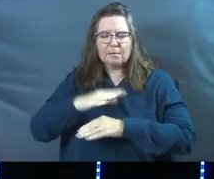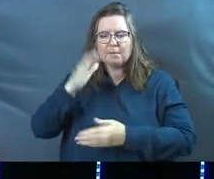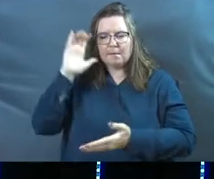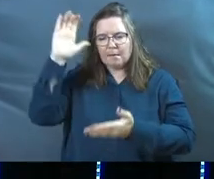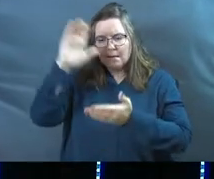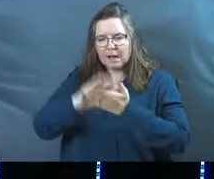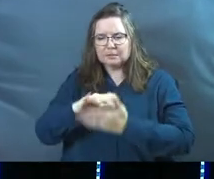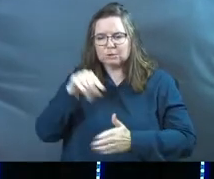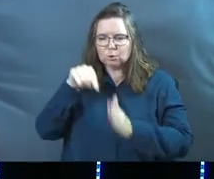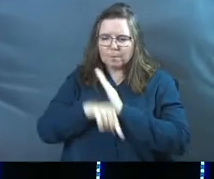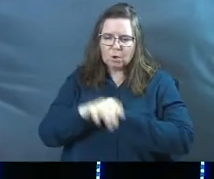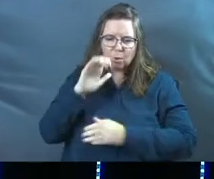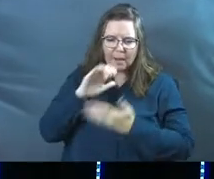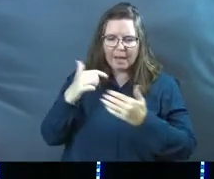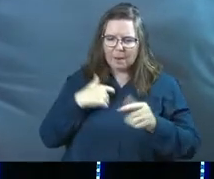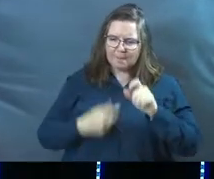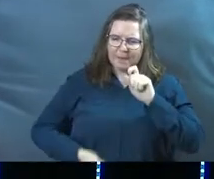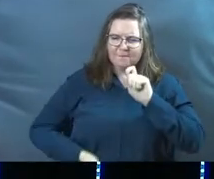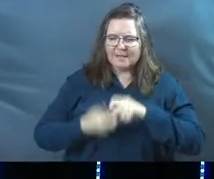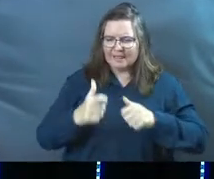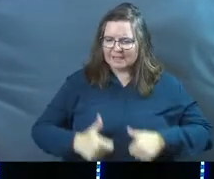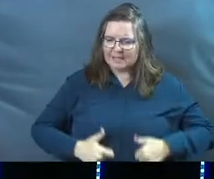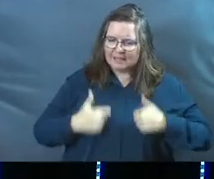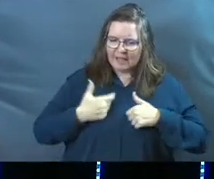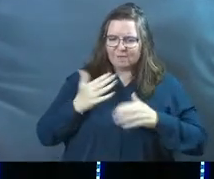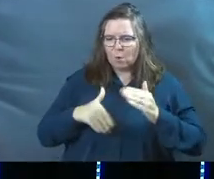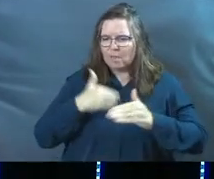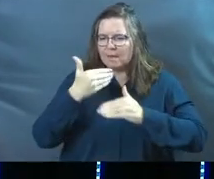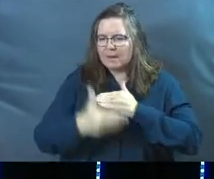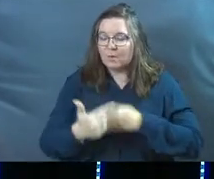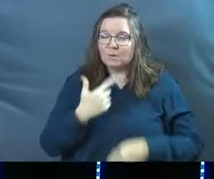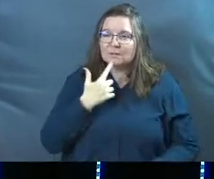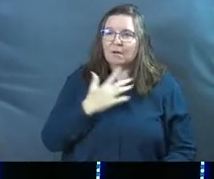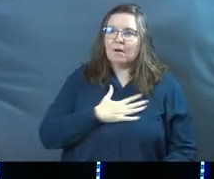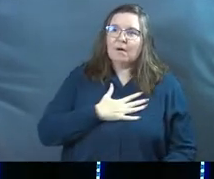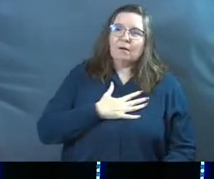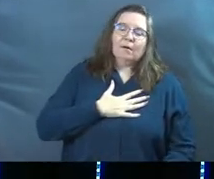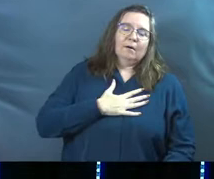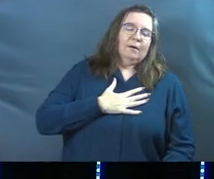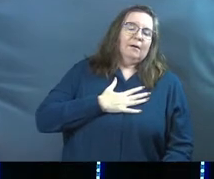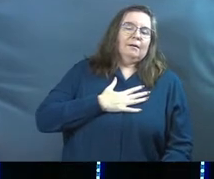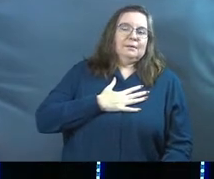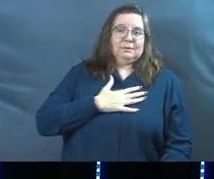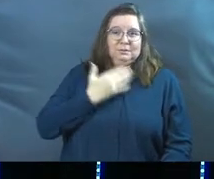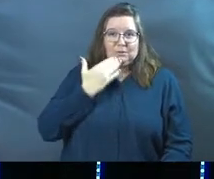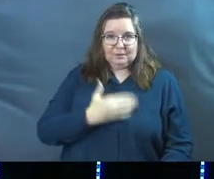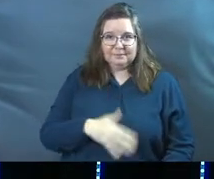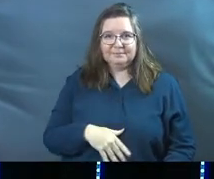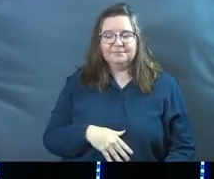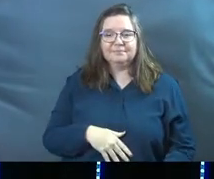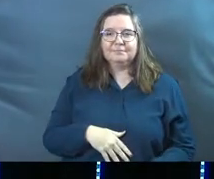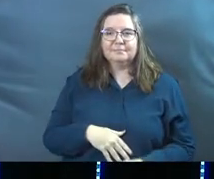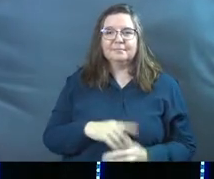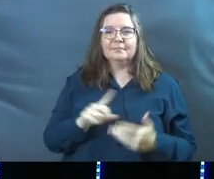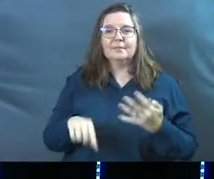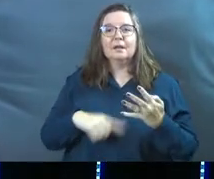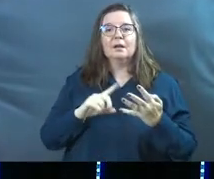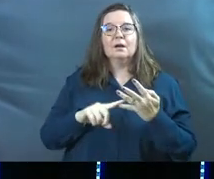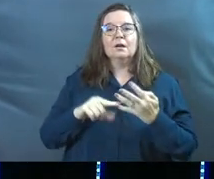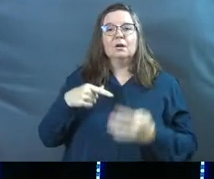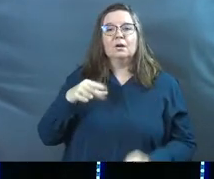my vengeance in this life or the next, we go, oh, so good. Amen. Quentin